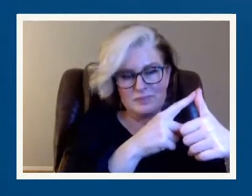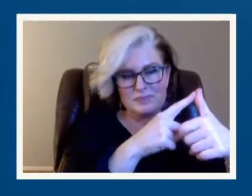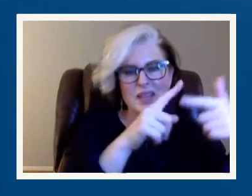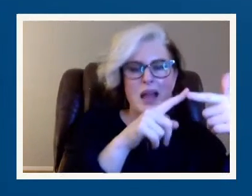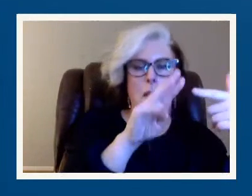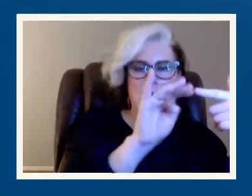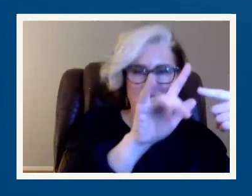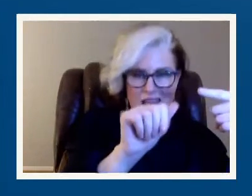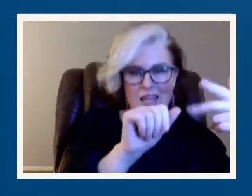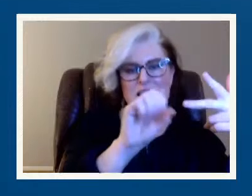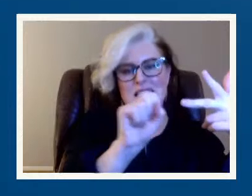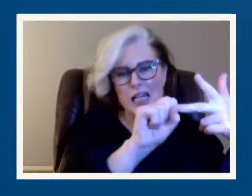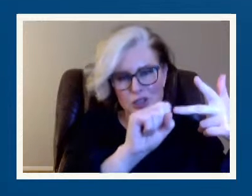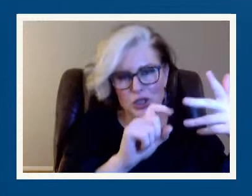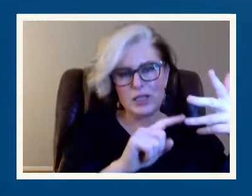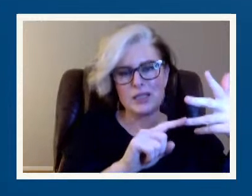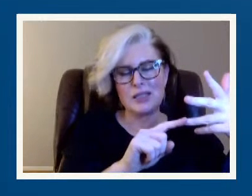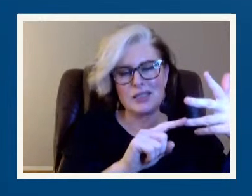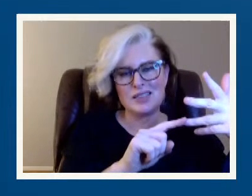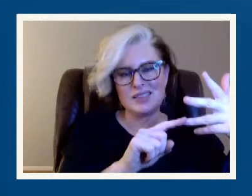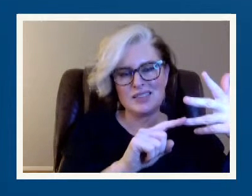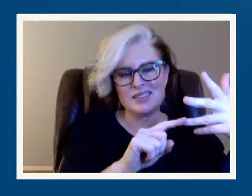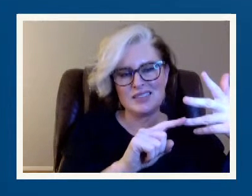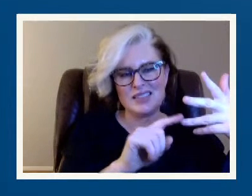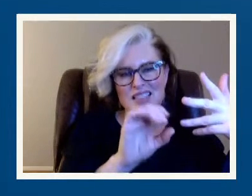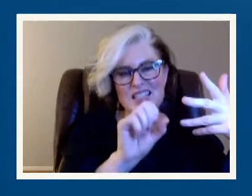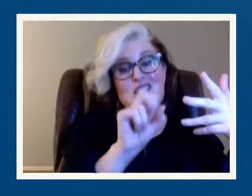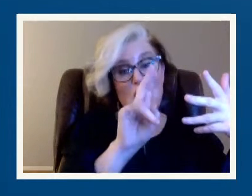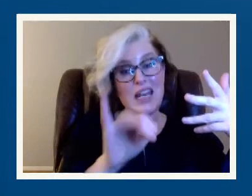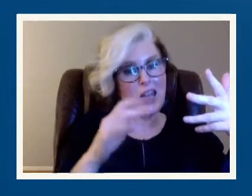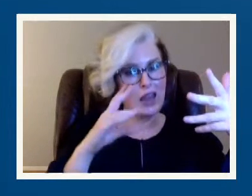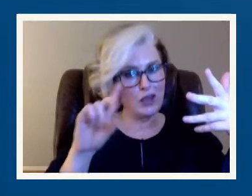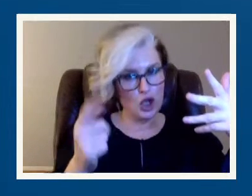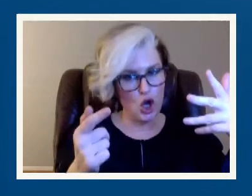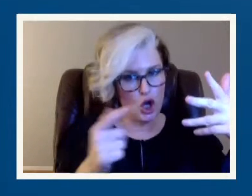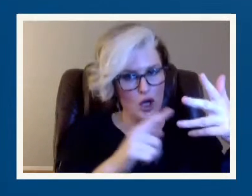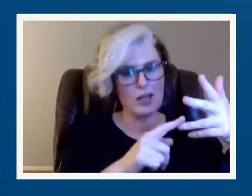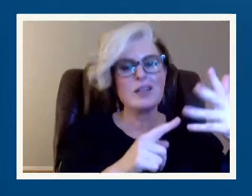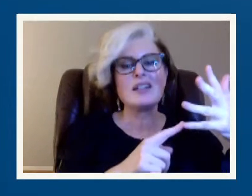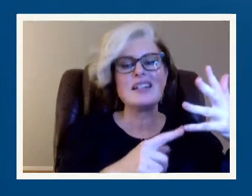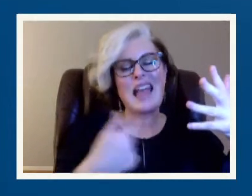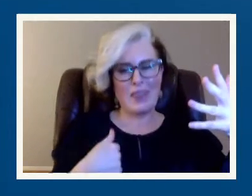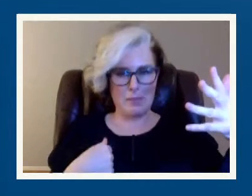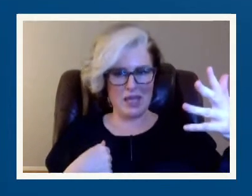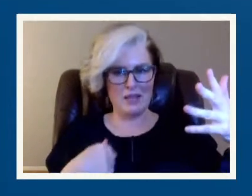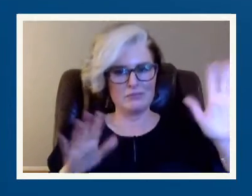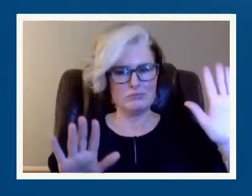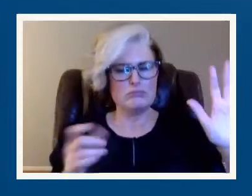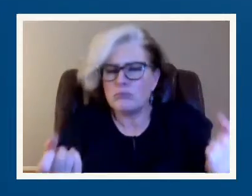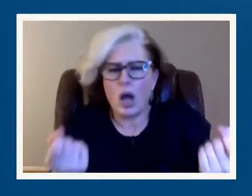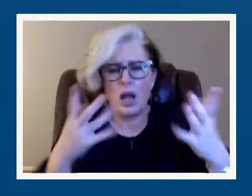Malia, Sasha, Sonny, our dog, then me. I understand.